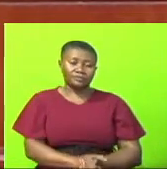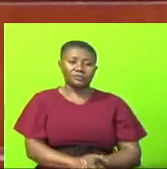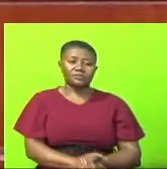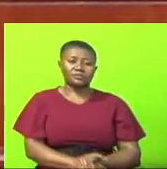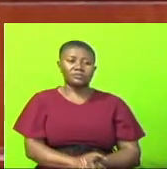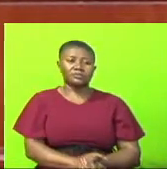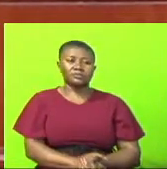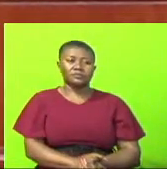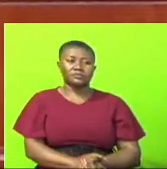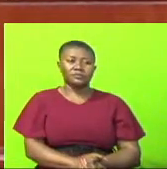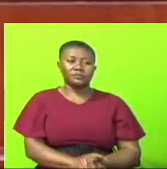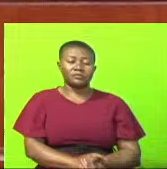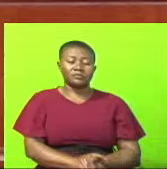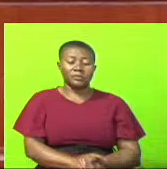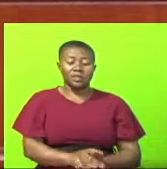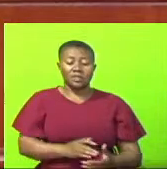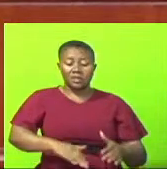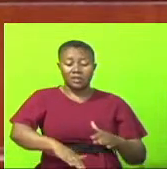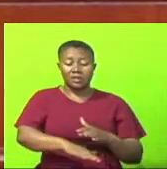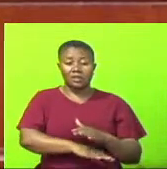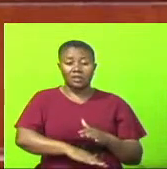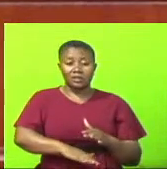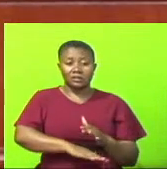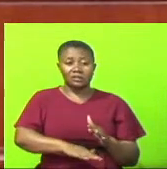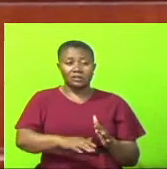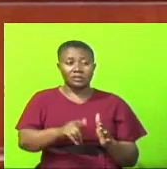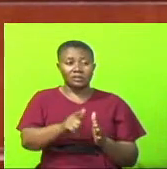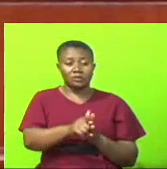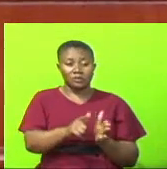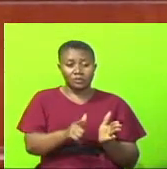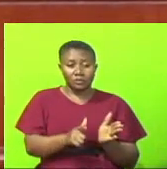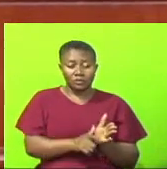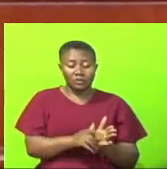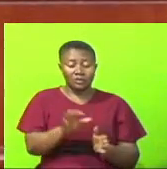under Order 93.